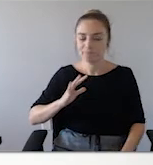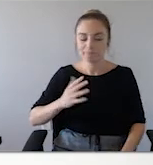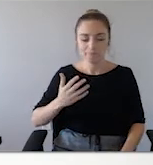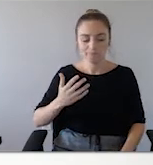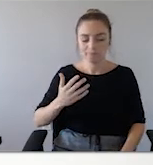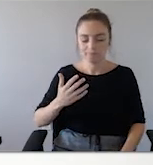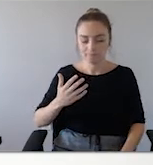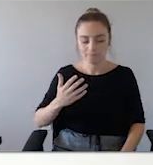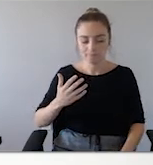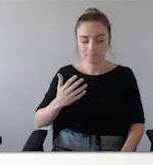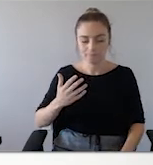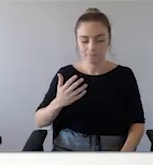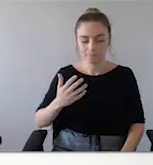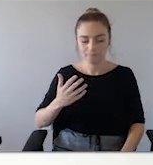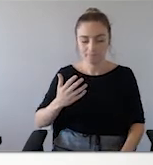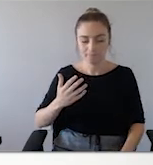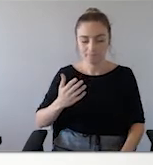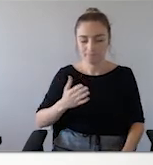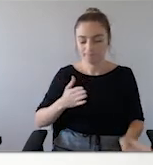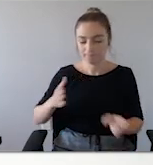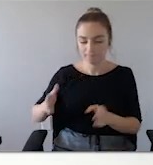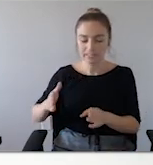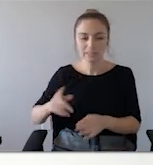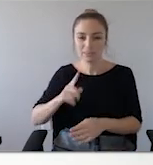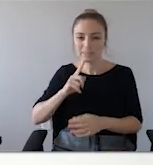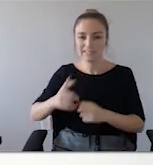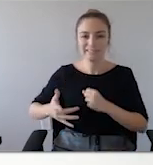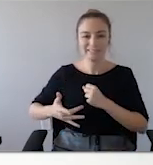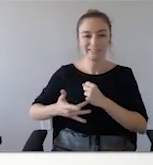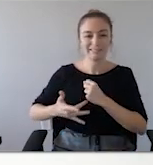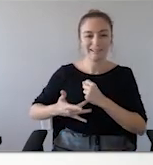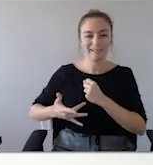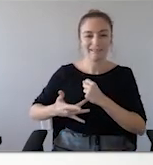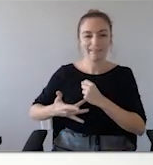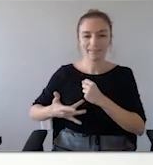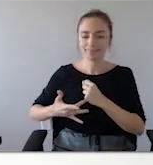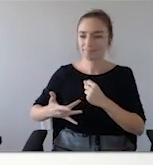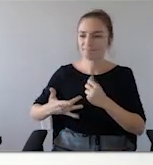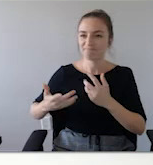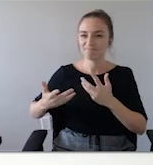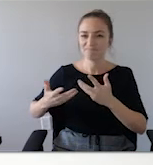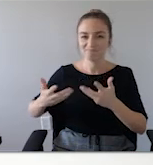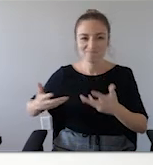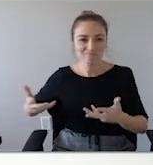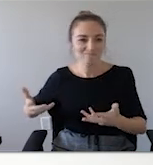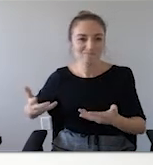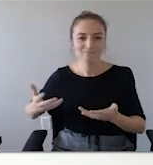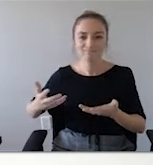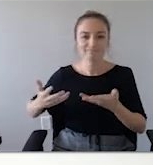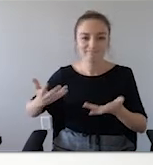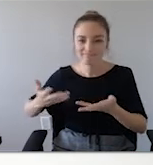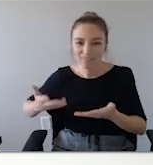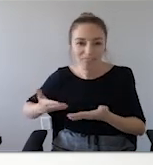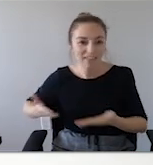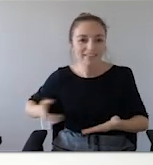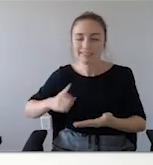it's the technical stuff that really actually helps cases,